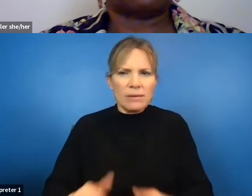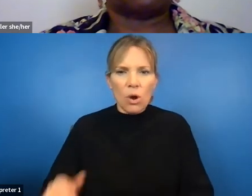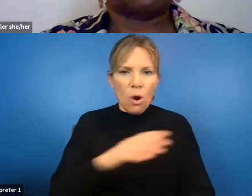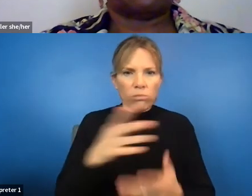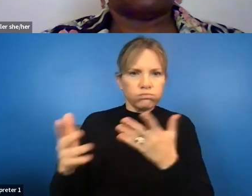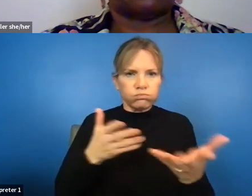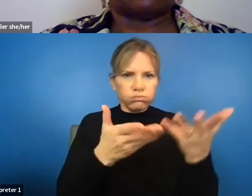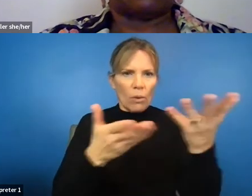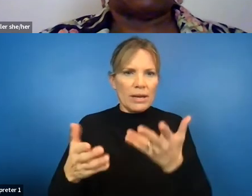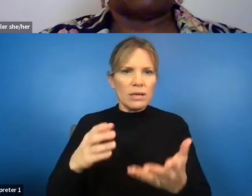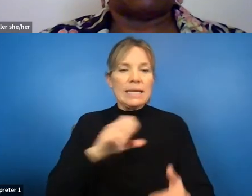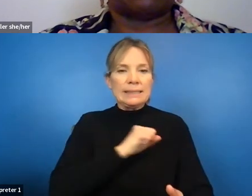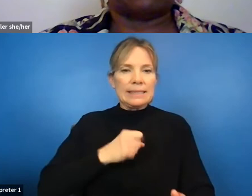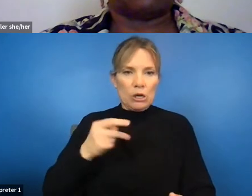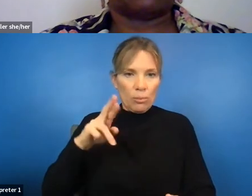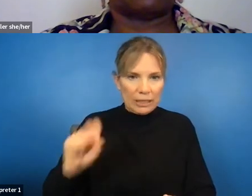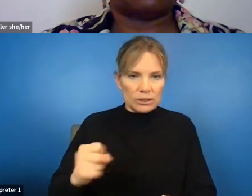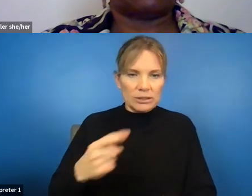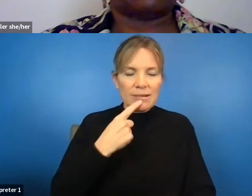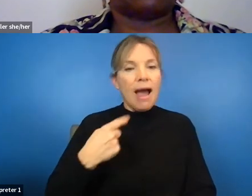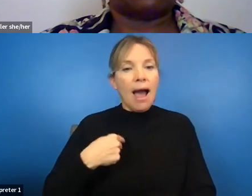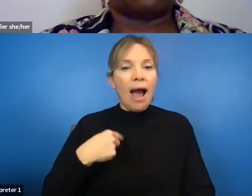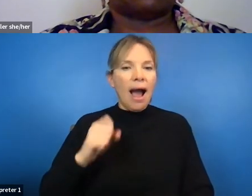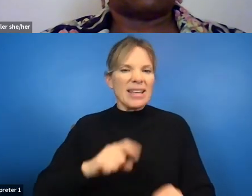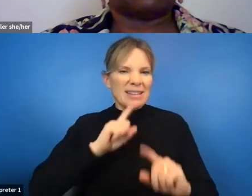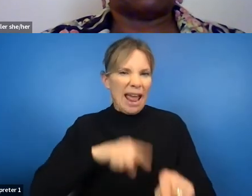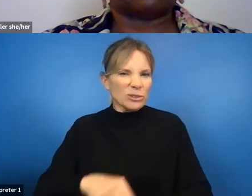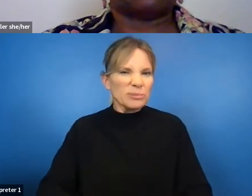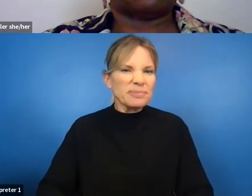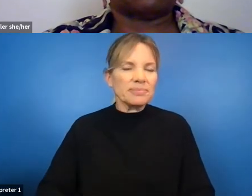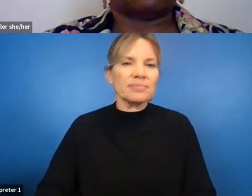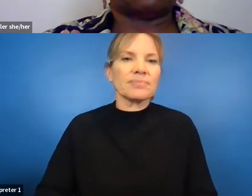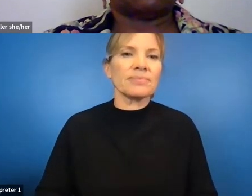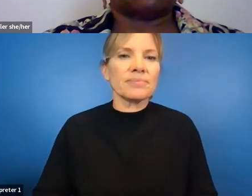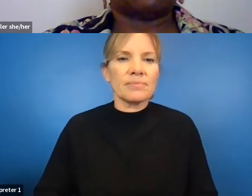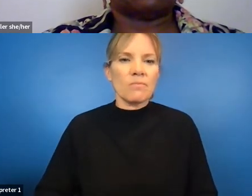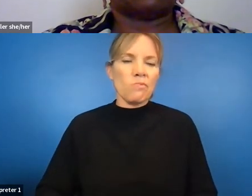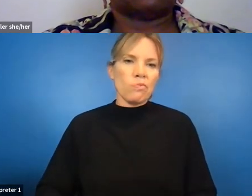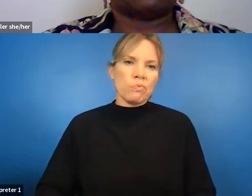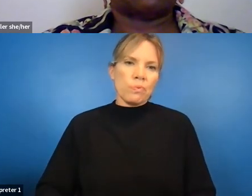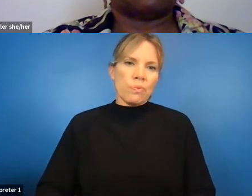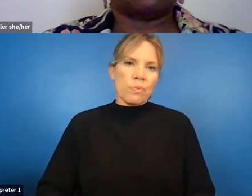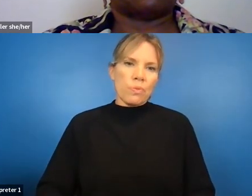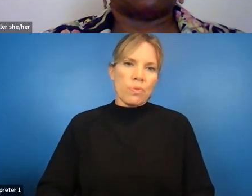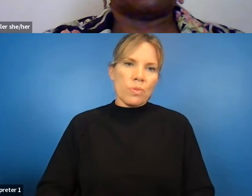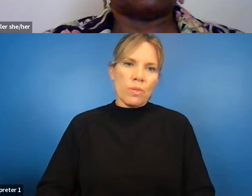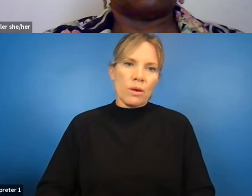Go ahead. Well, I can answer this here. This